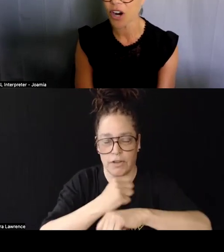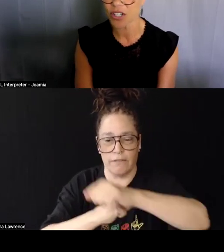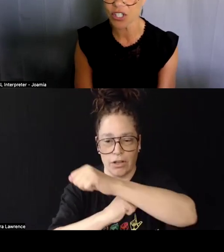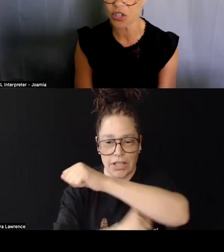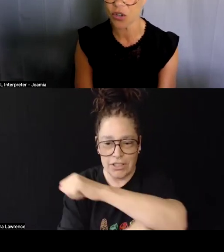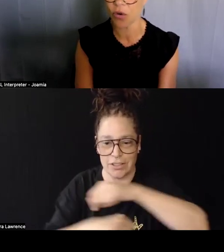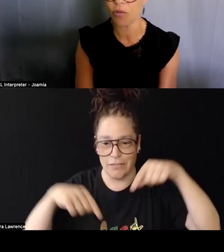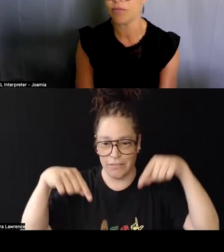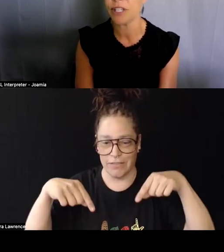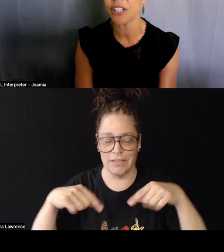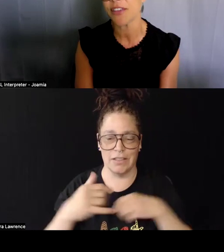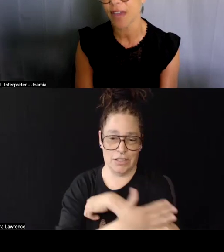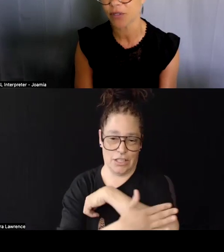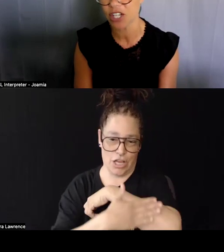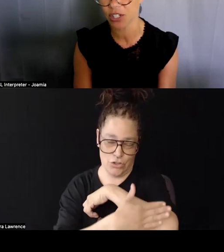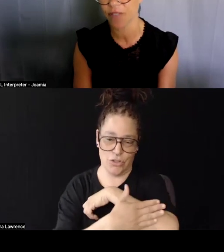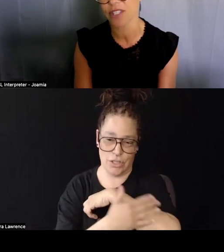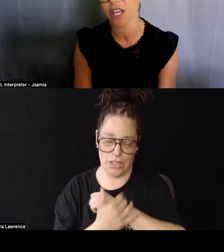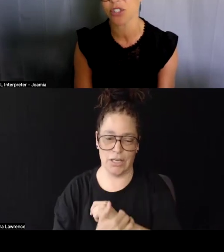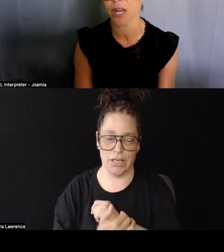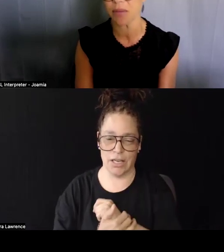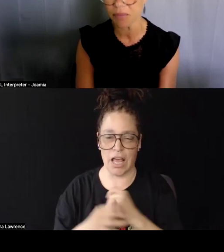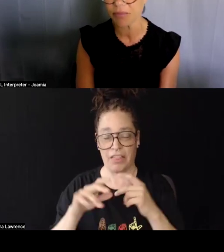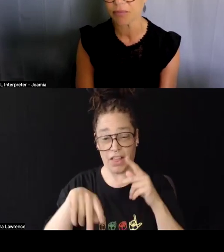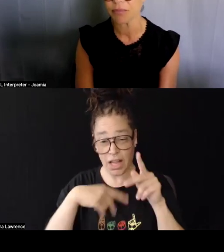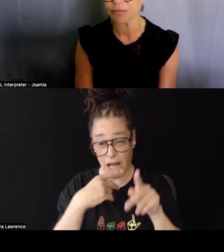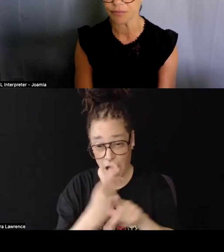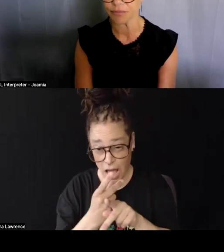in regards to building the foundation of this country